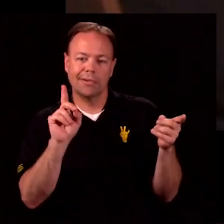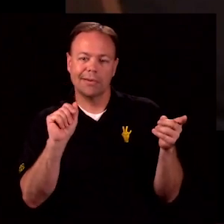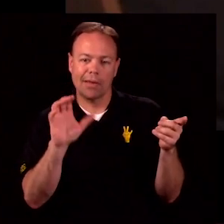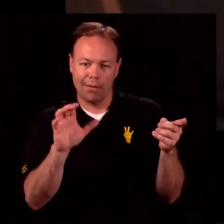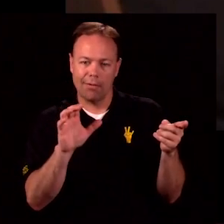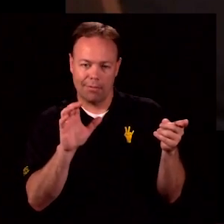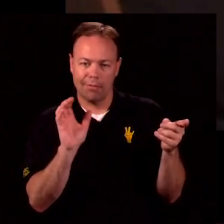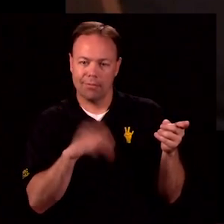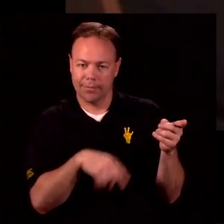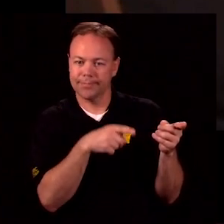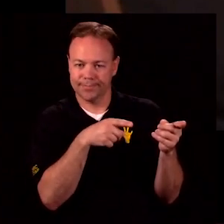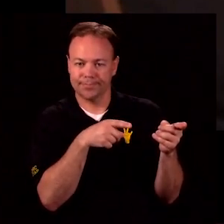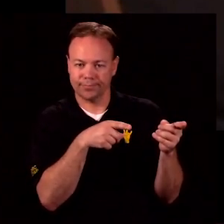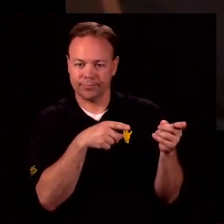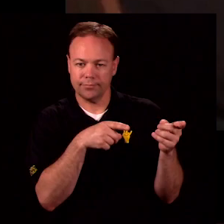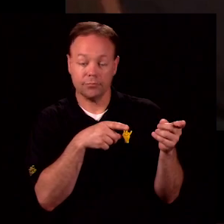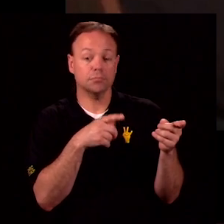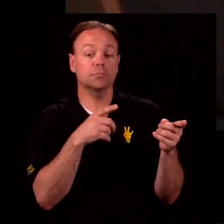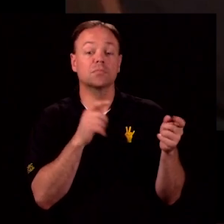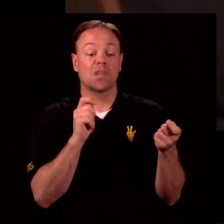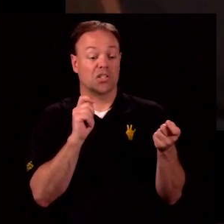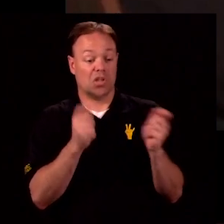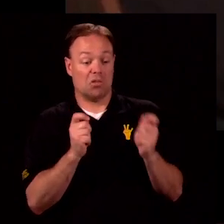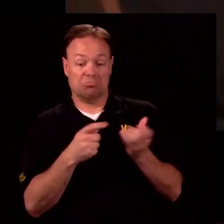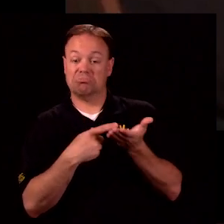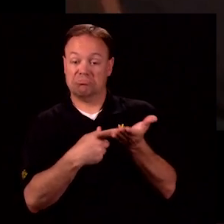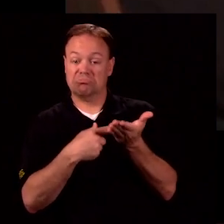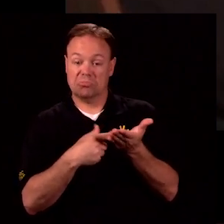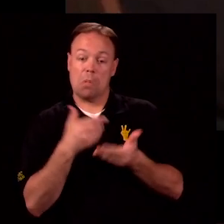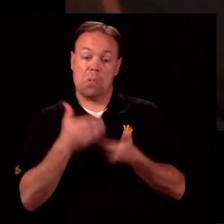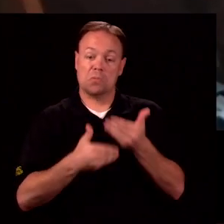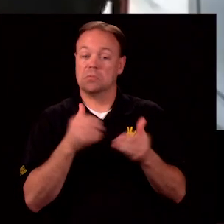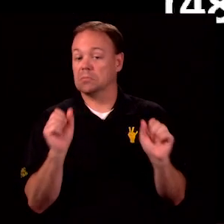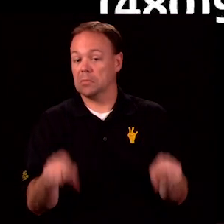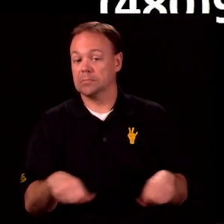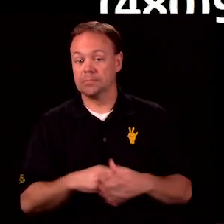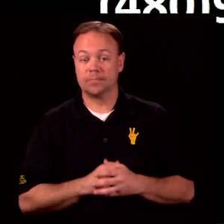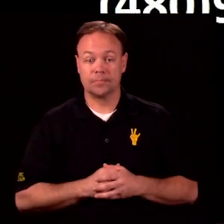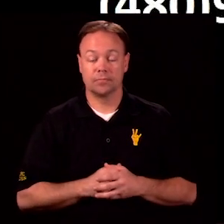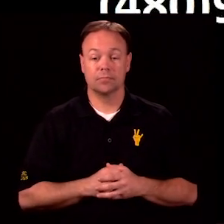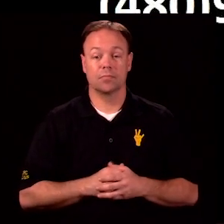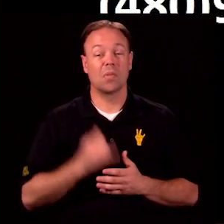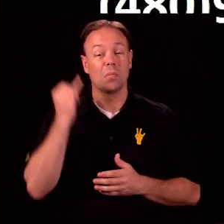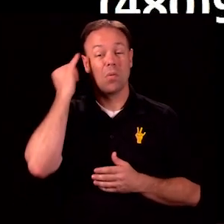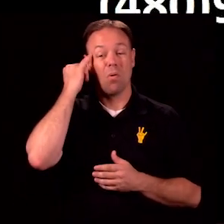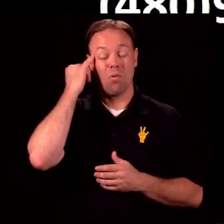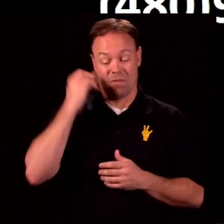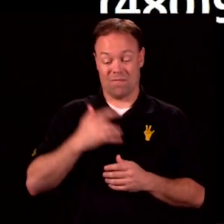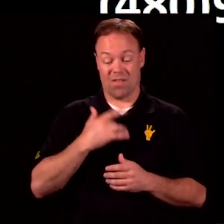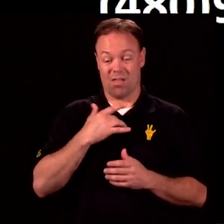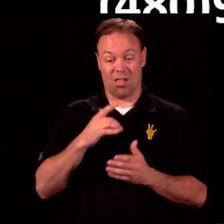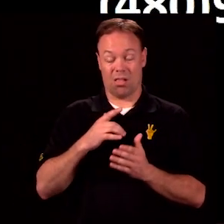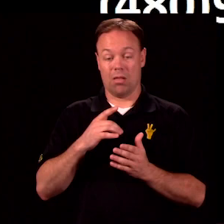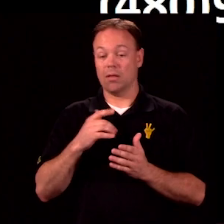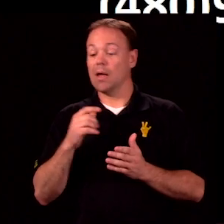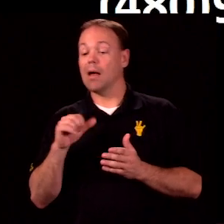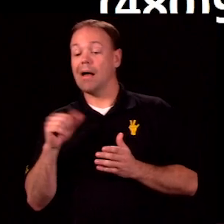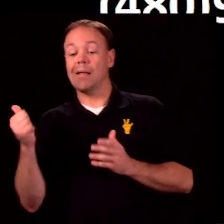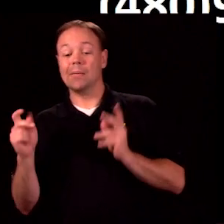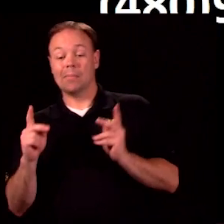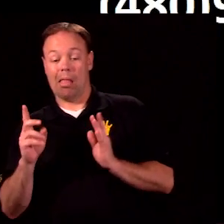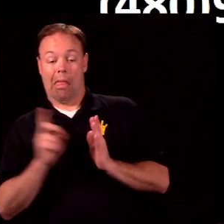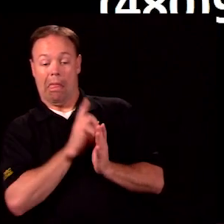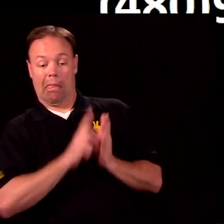Access Consultant, and such changes can be discussed and processed. If you feel that you are being discriminated against due